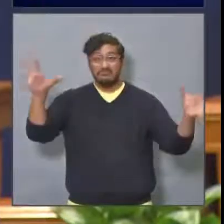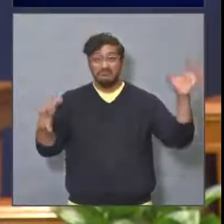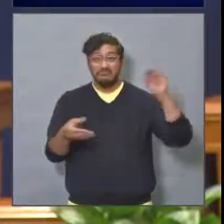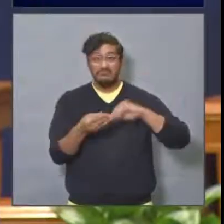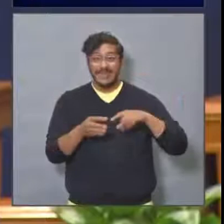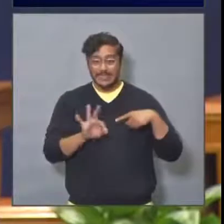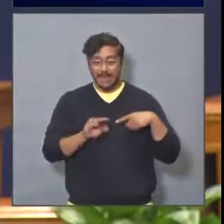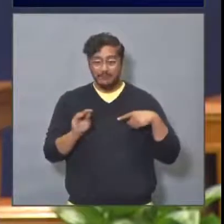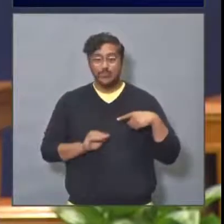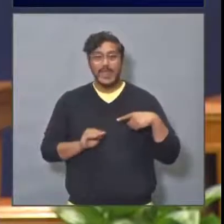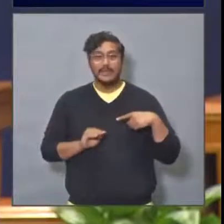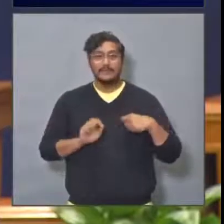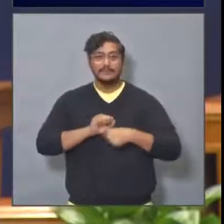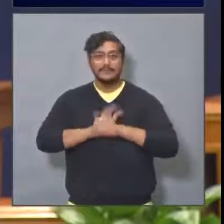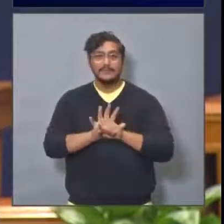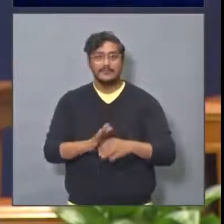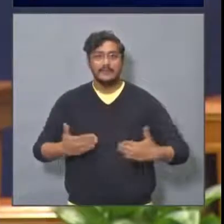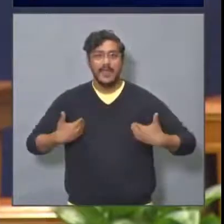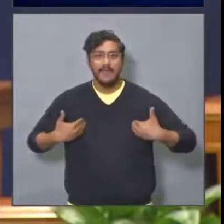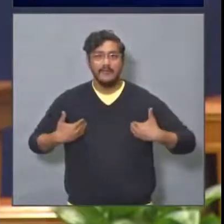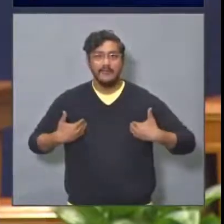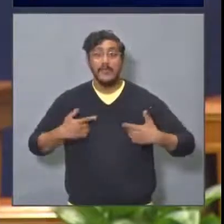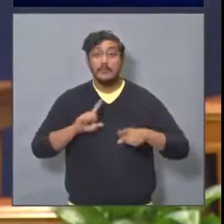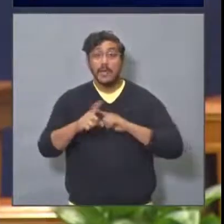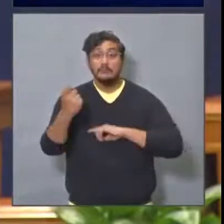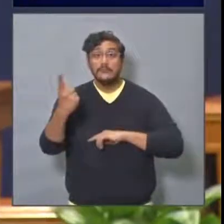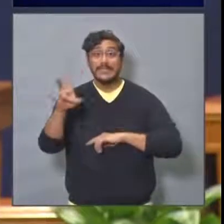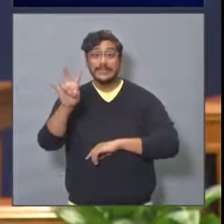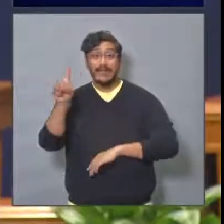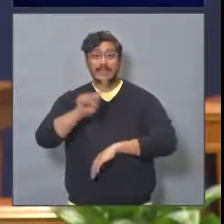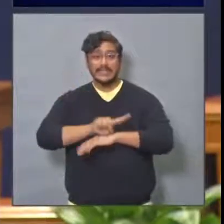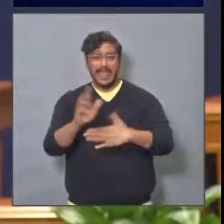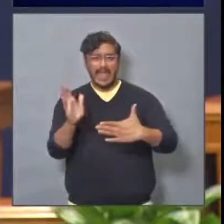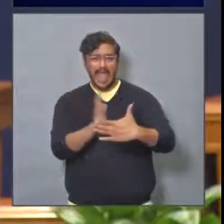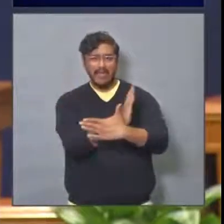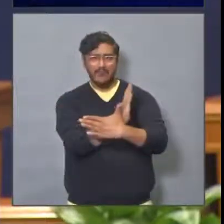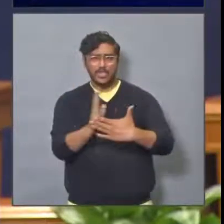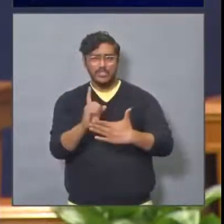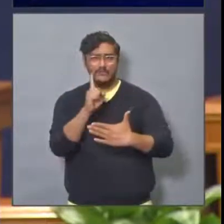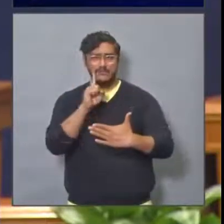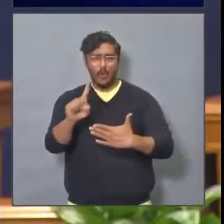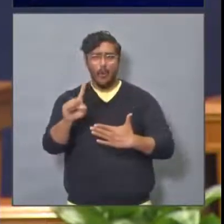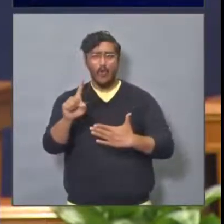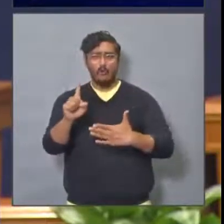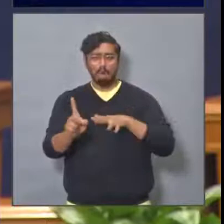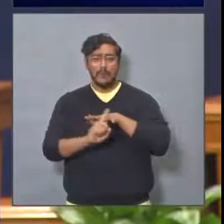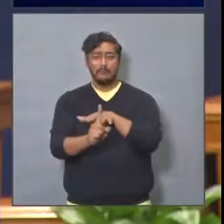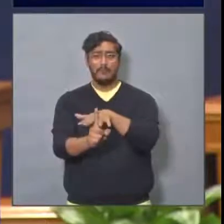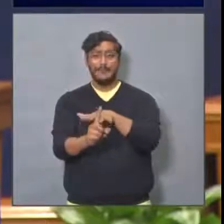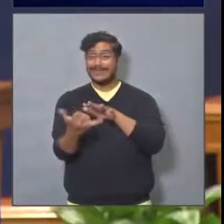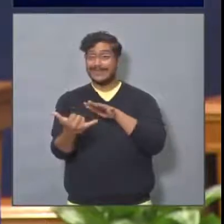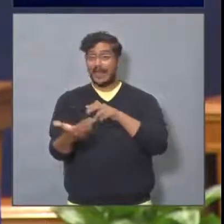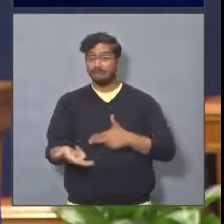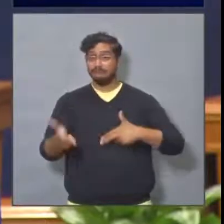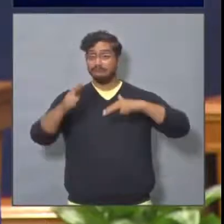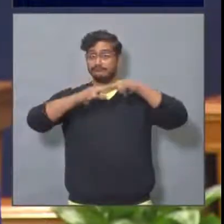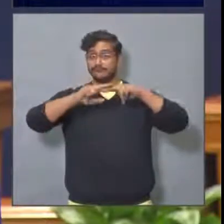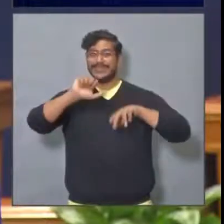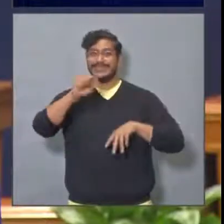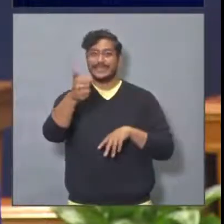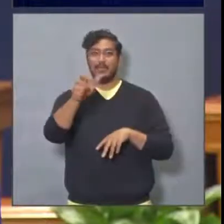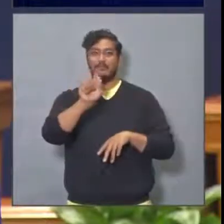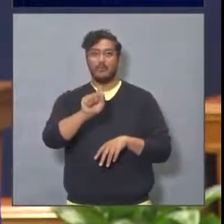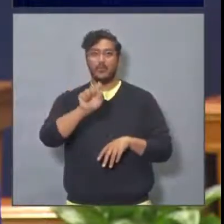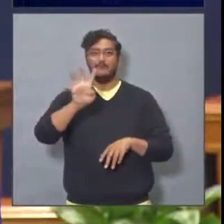been positive. But the 7-day average of the daily positivity rate has now climbed to